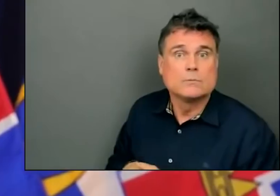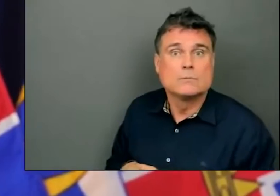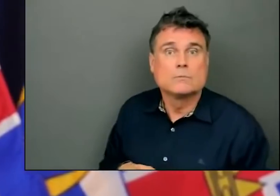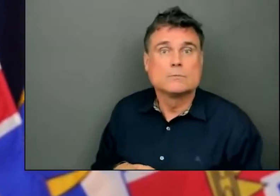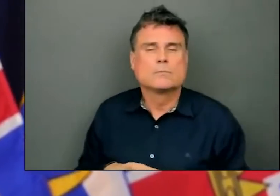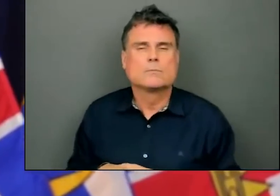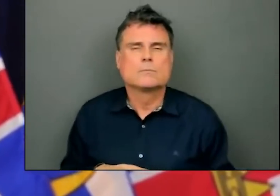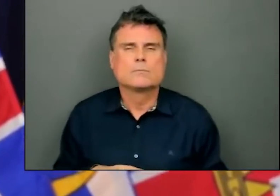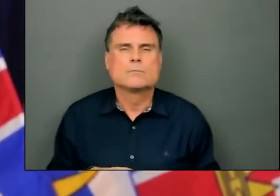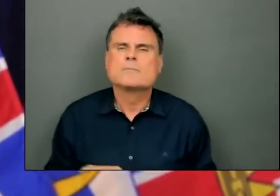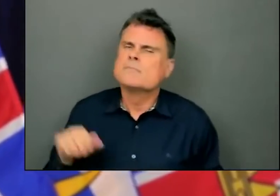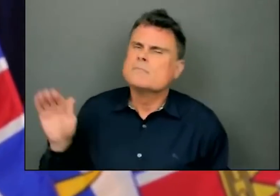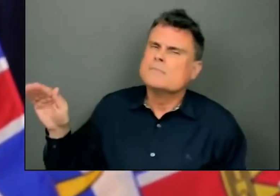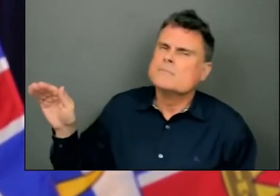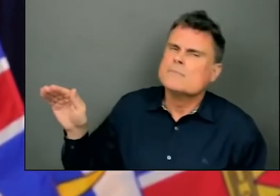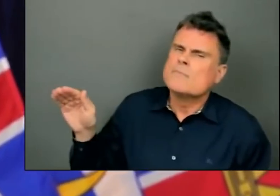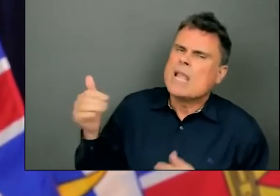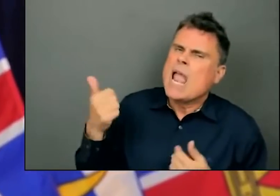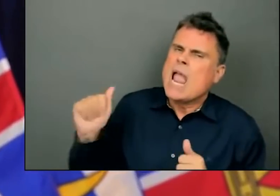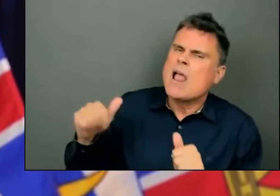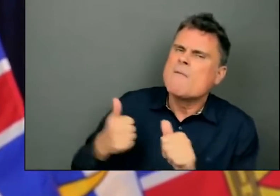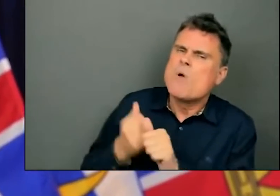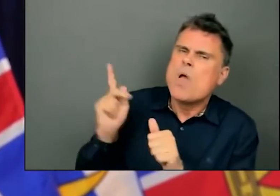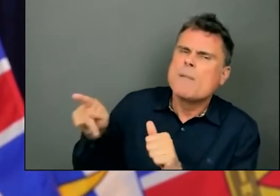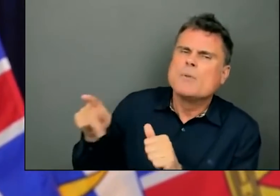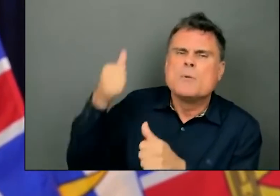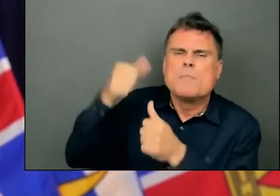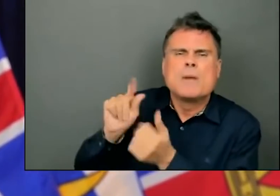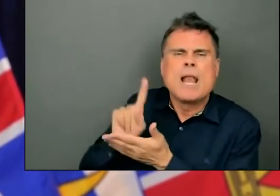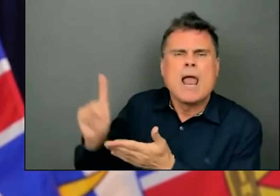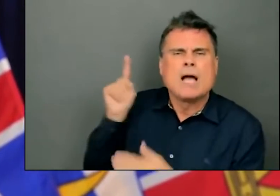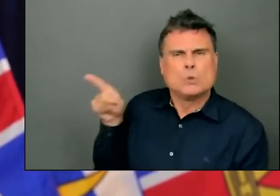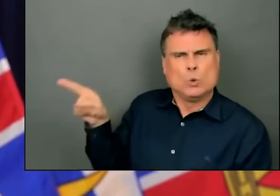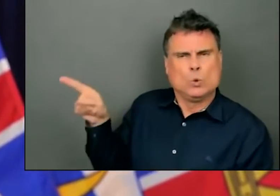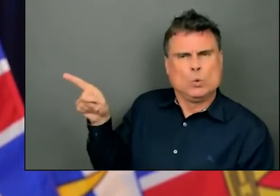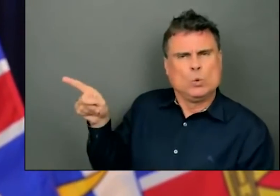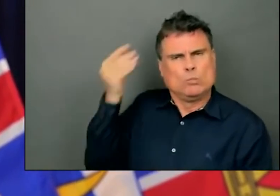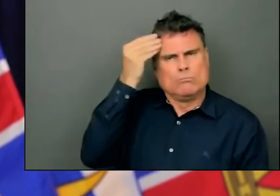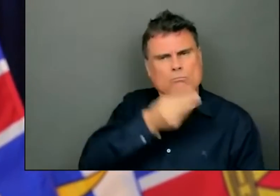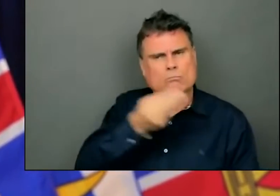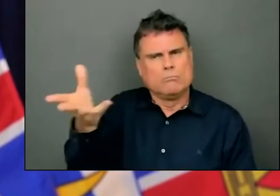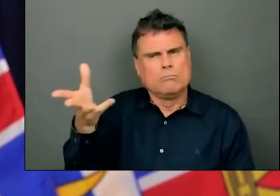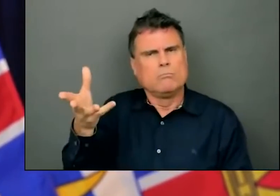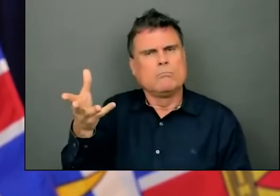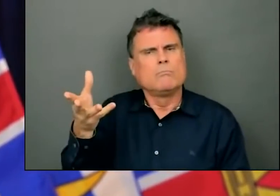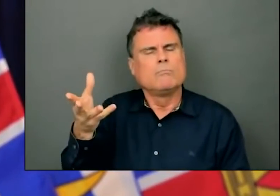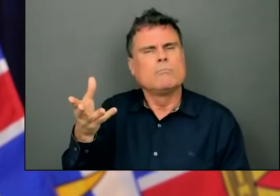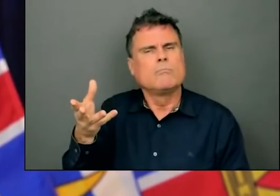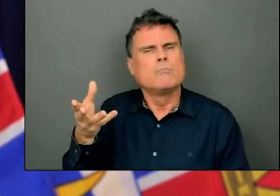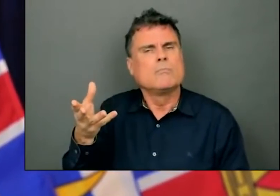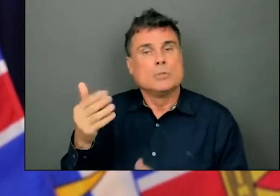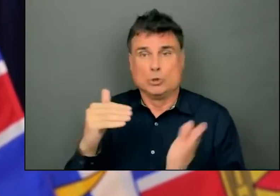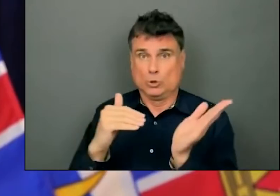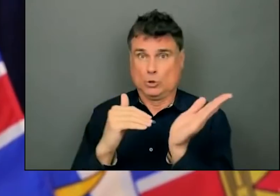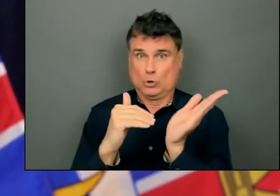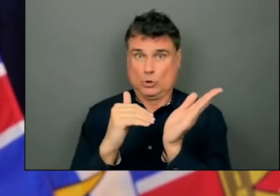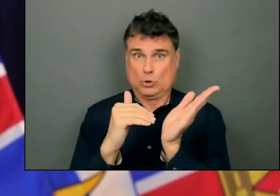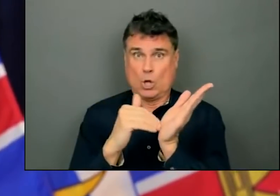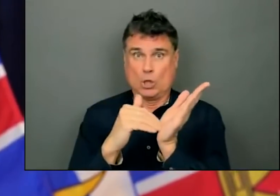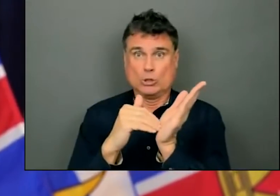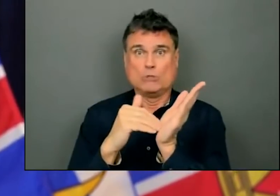Dr. Henry, from last week when you mentioned that the college are investigating doctors who are